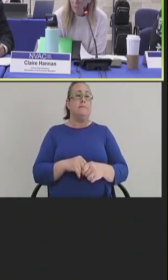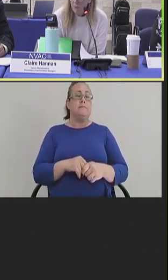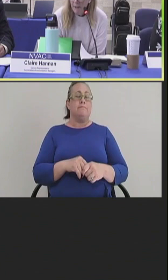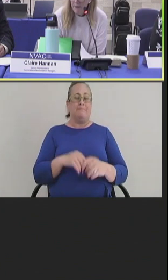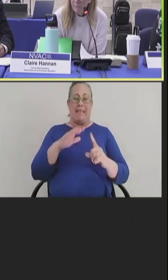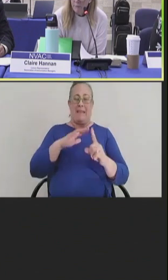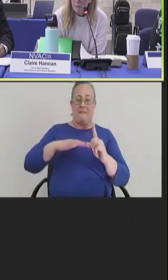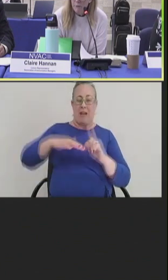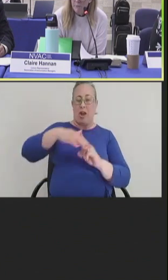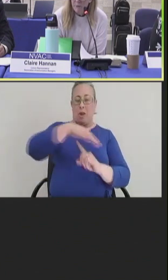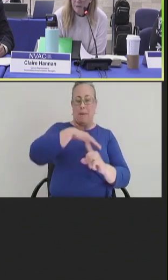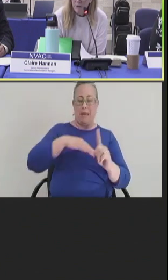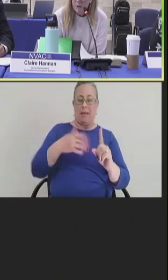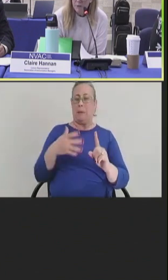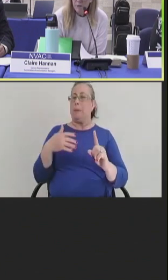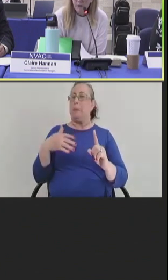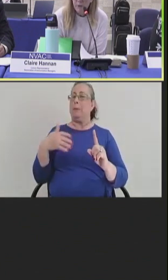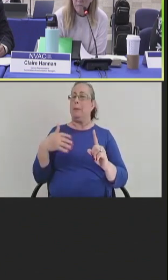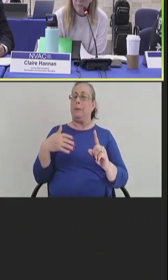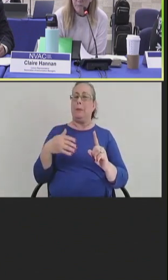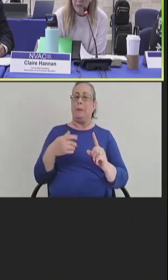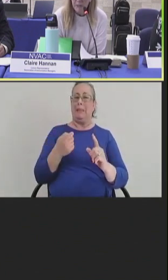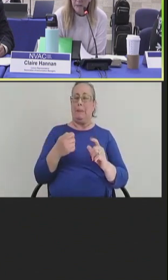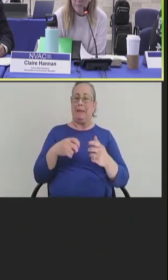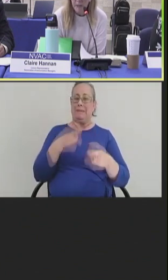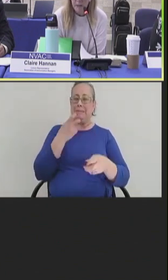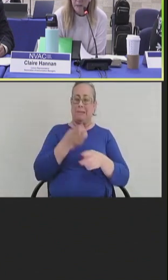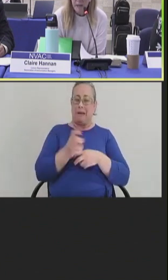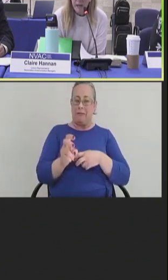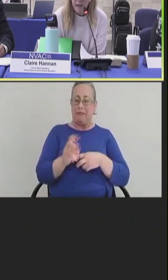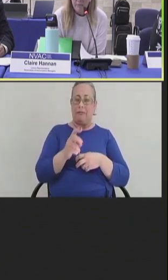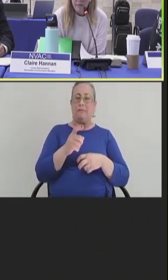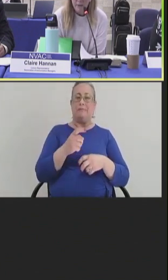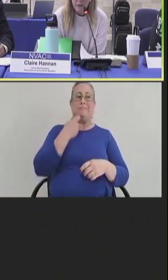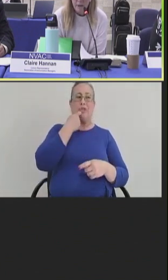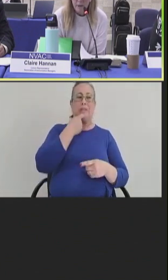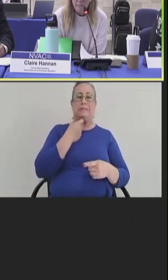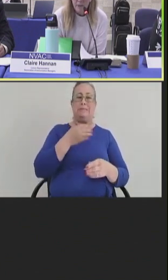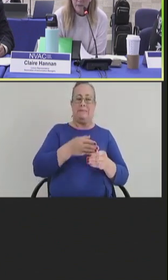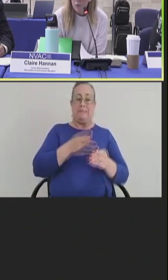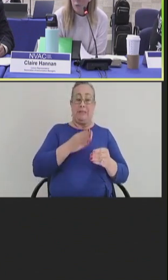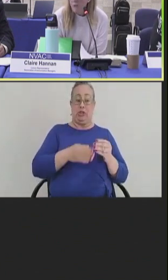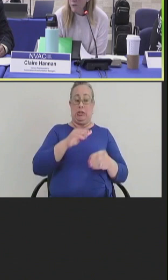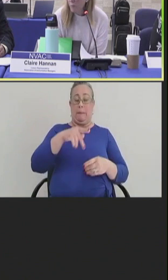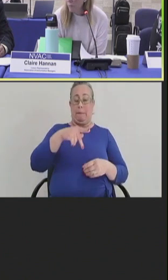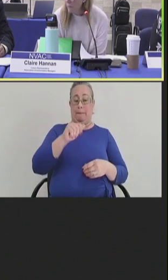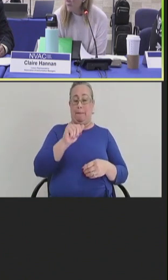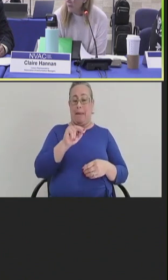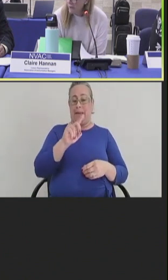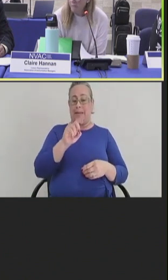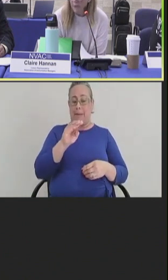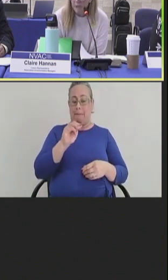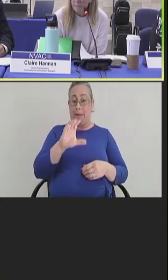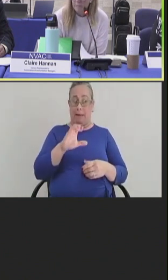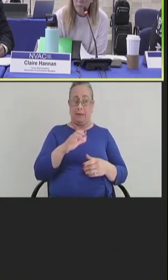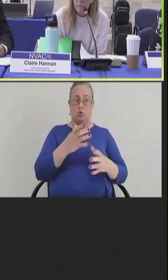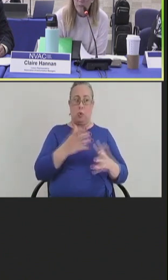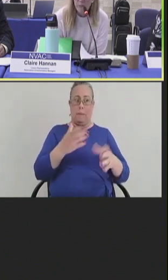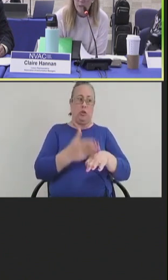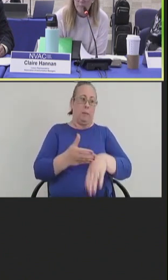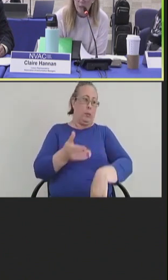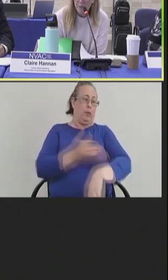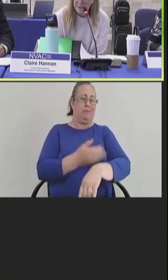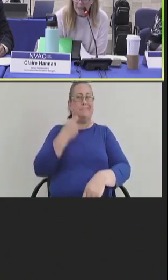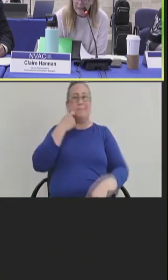environment right now for adult immunization, coming off the pandemic, having made so much improvements that, like Rebecca